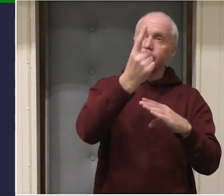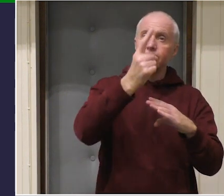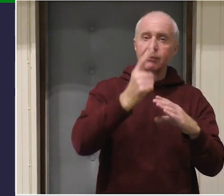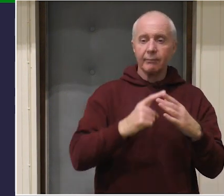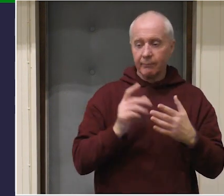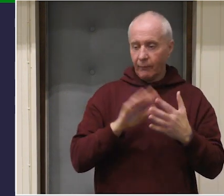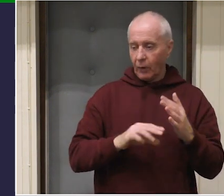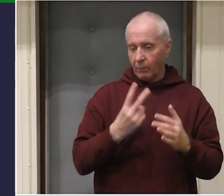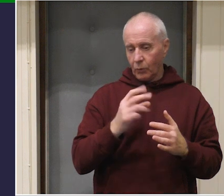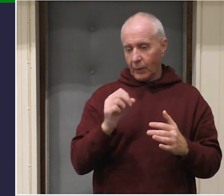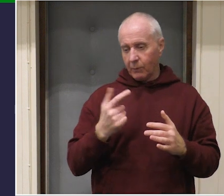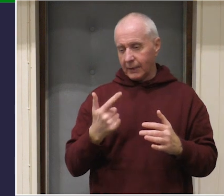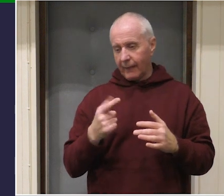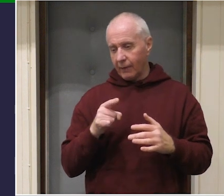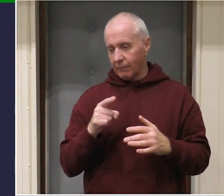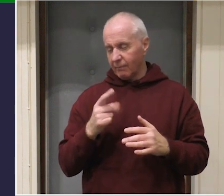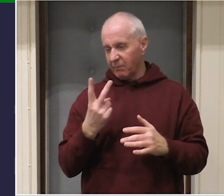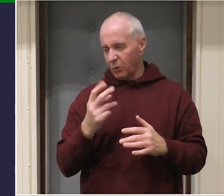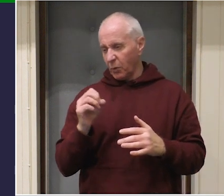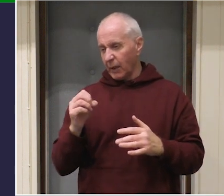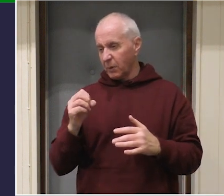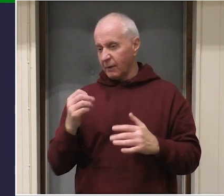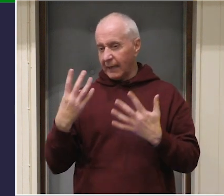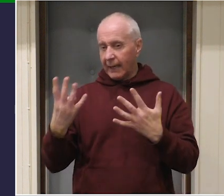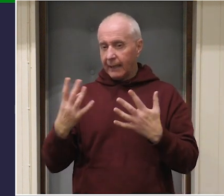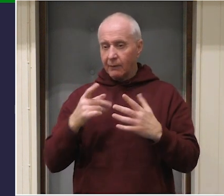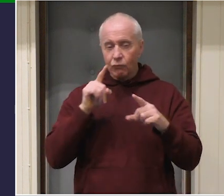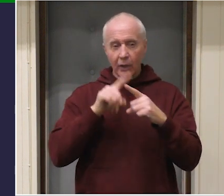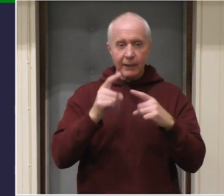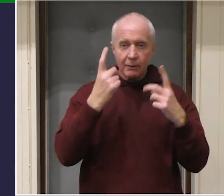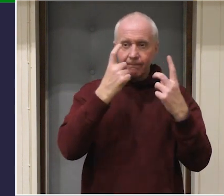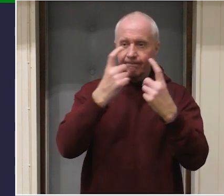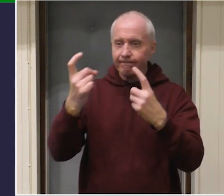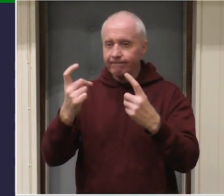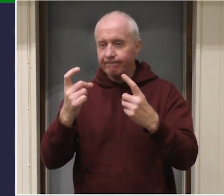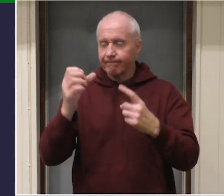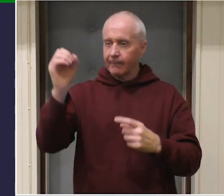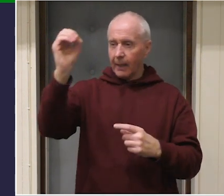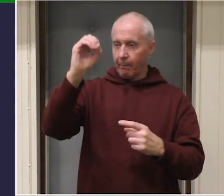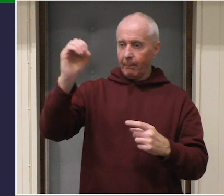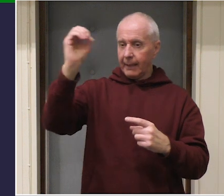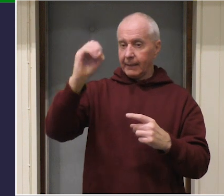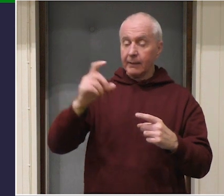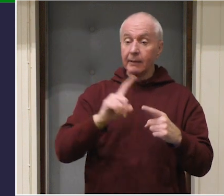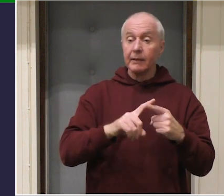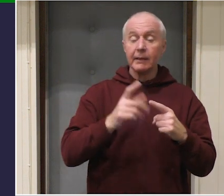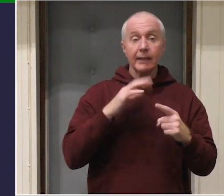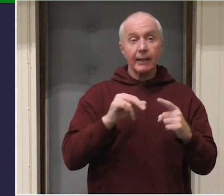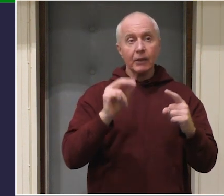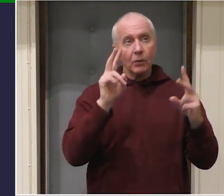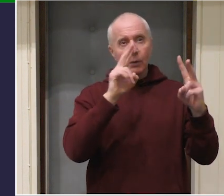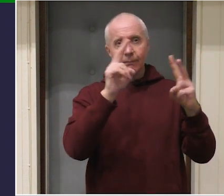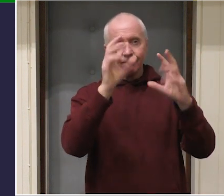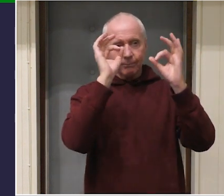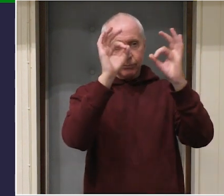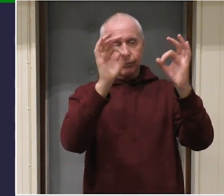about 2007, 2009 and so, trying to find planets. And to do that, they've got to measure the brightness of the stars very, very